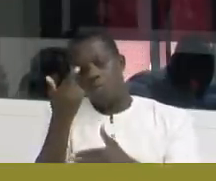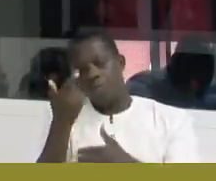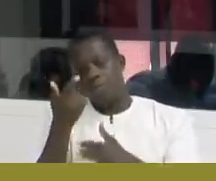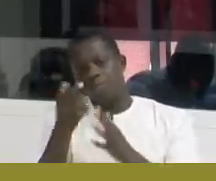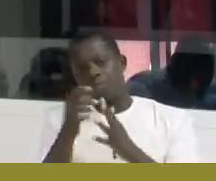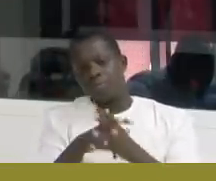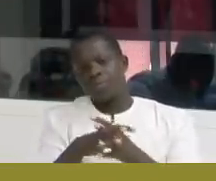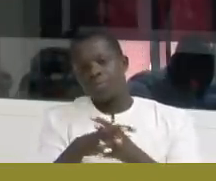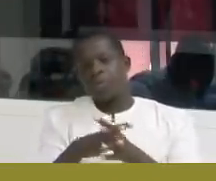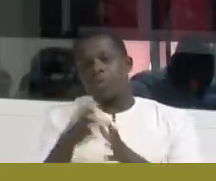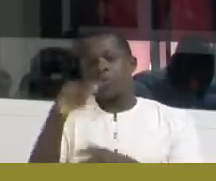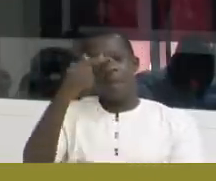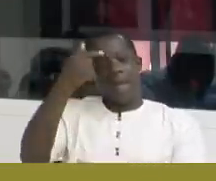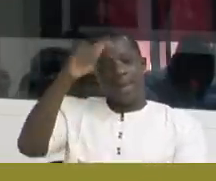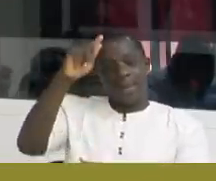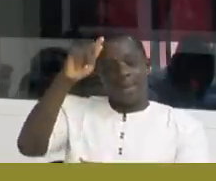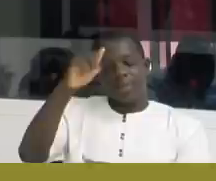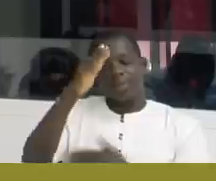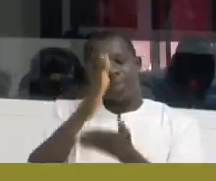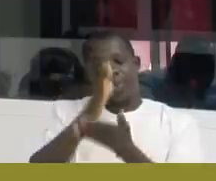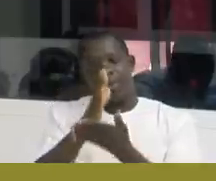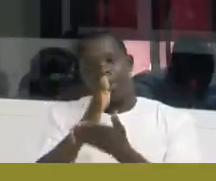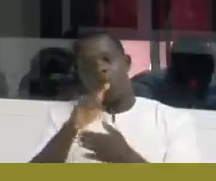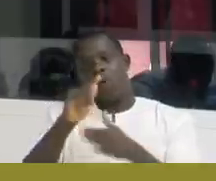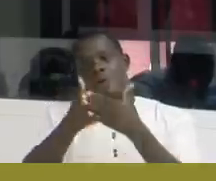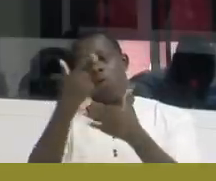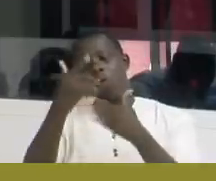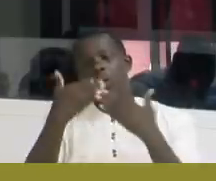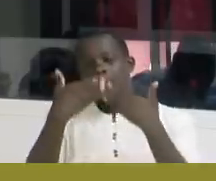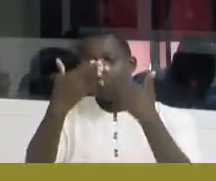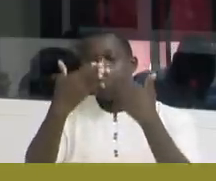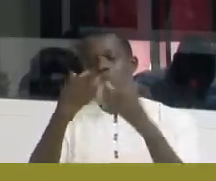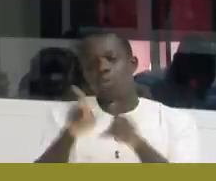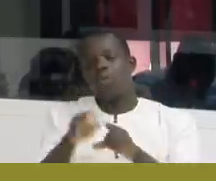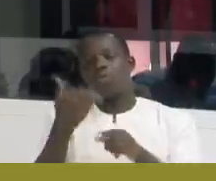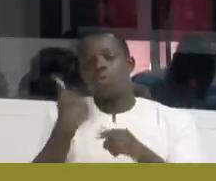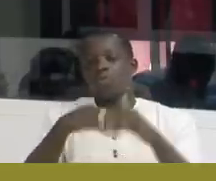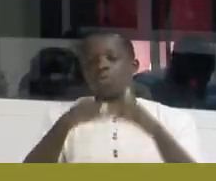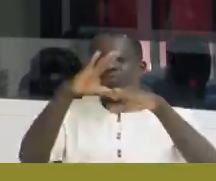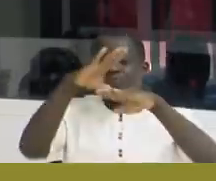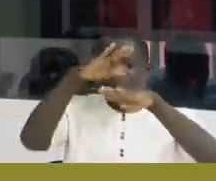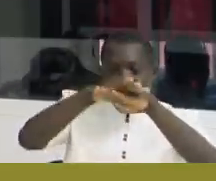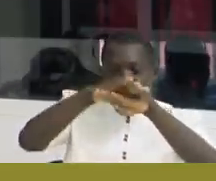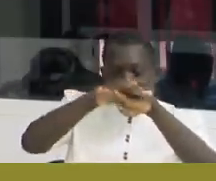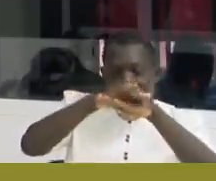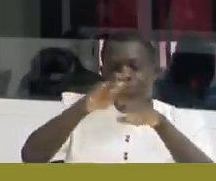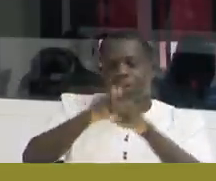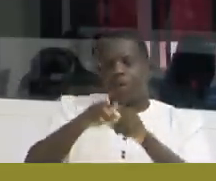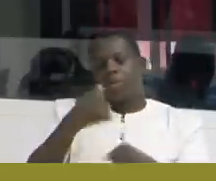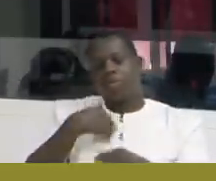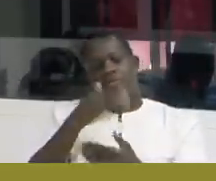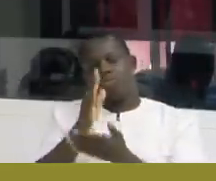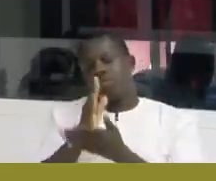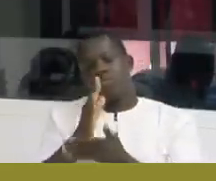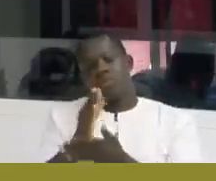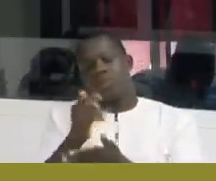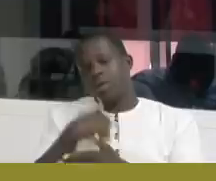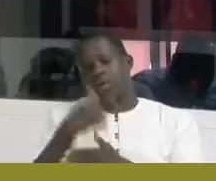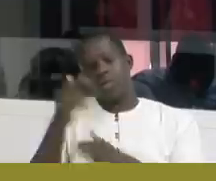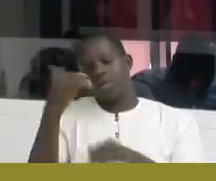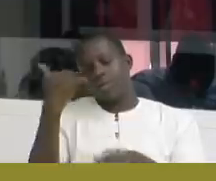whether it was intelligence, actual intelligence, or information or rumor. But I honestly did not inquire,